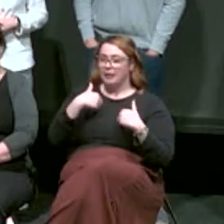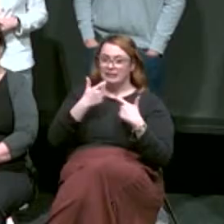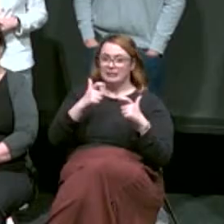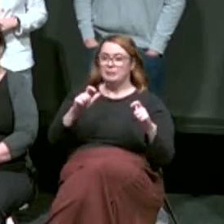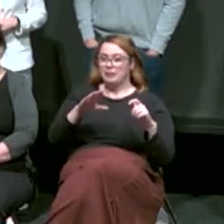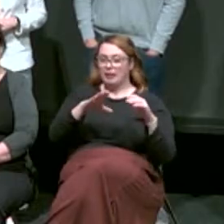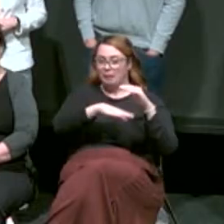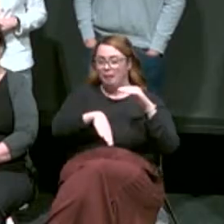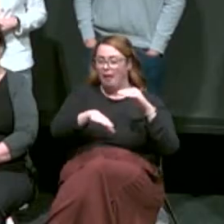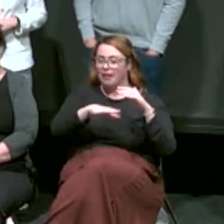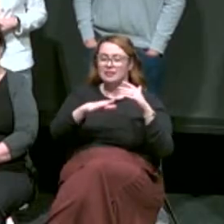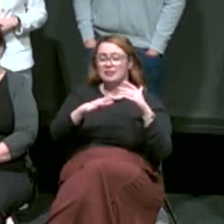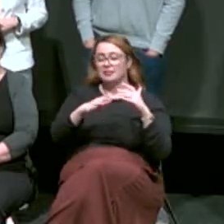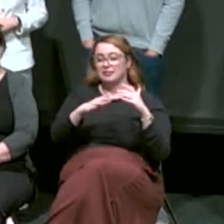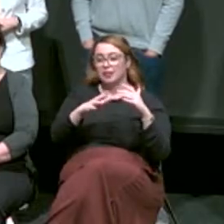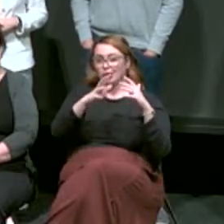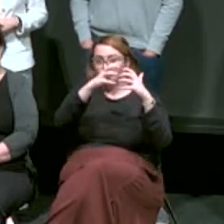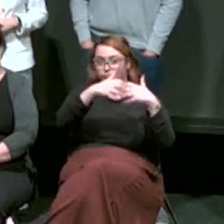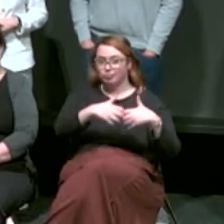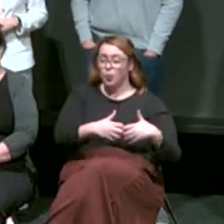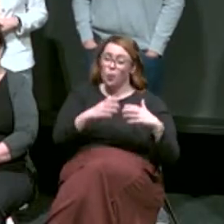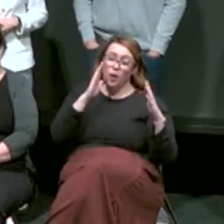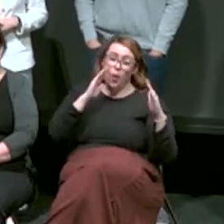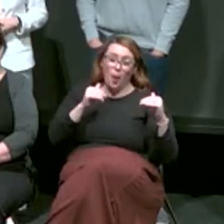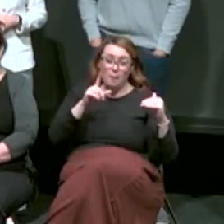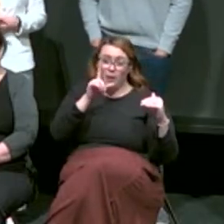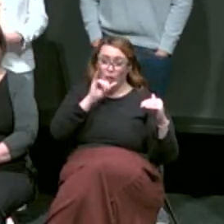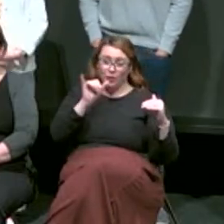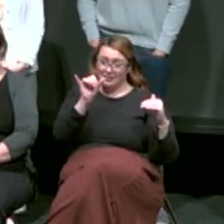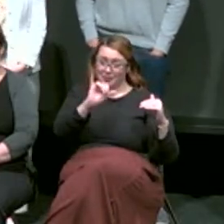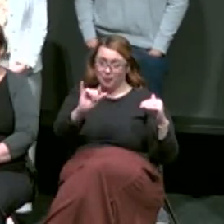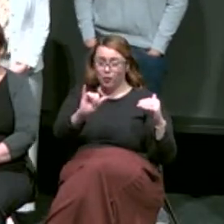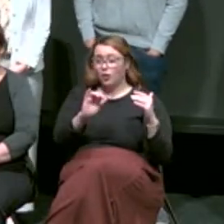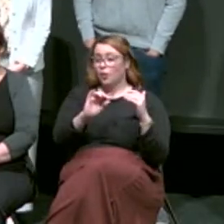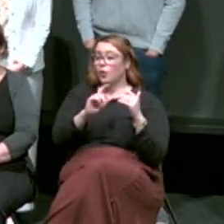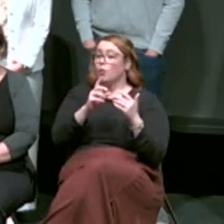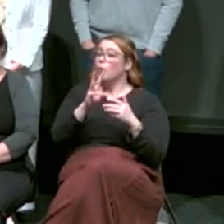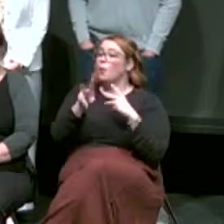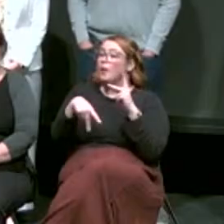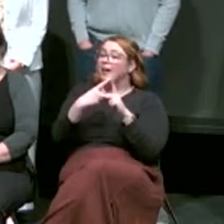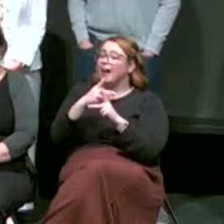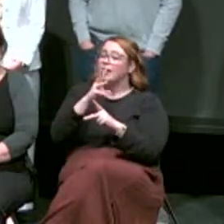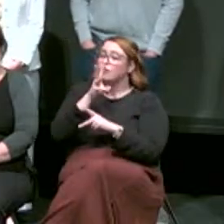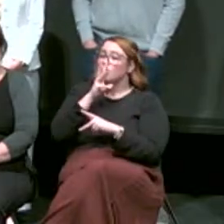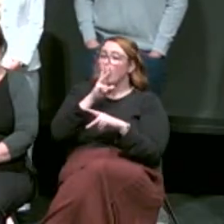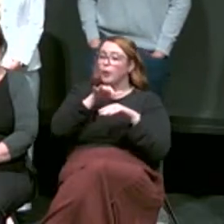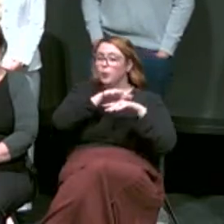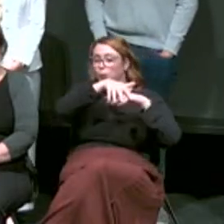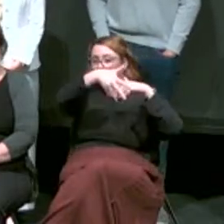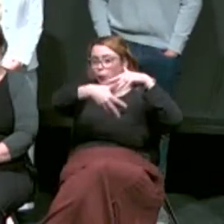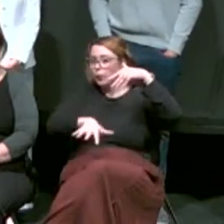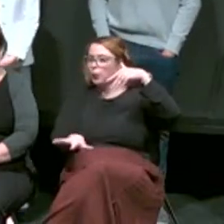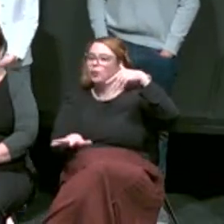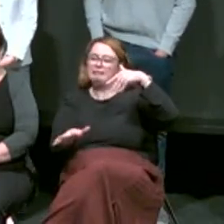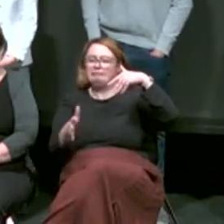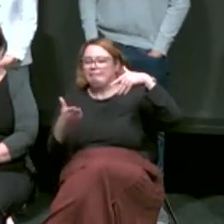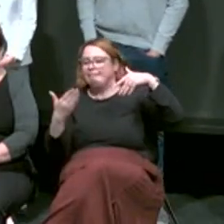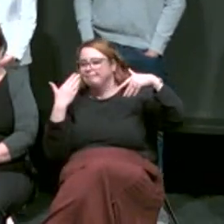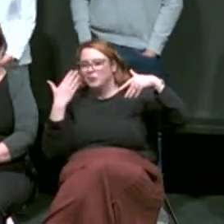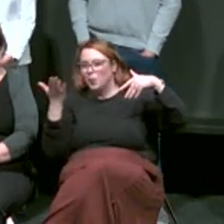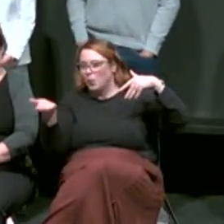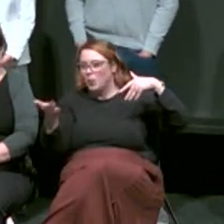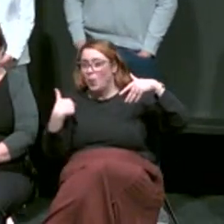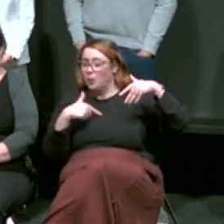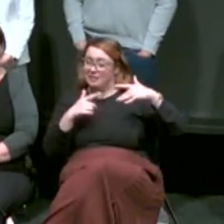hoping that it resembles that. And you know, what kind of water flow flew and over that dam, we have no idea. So we're